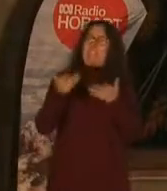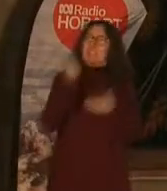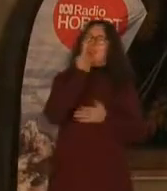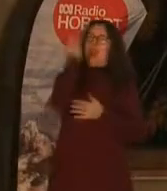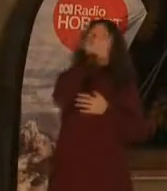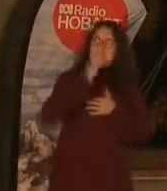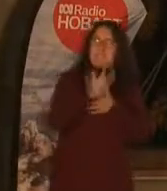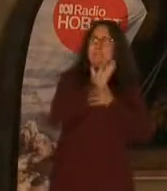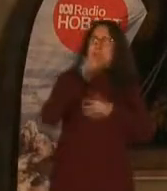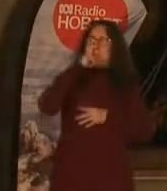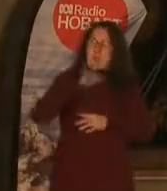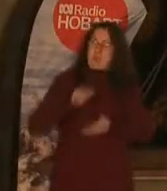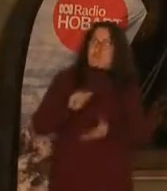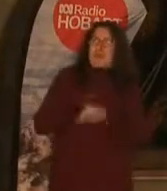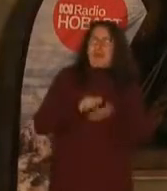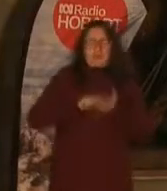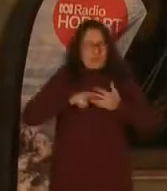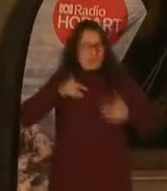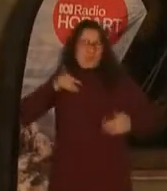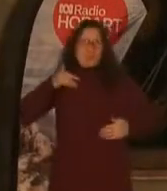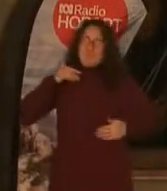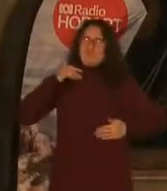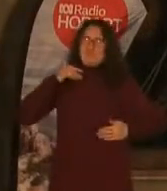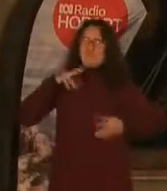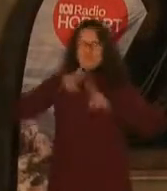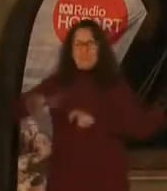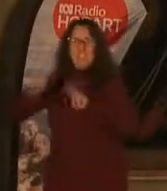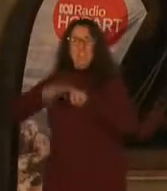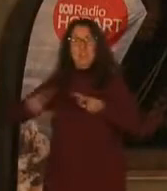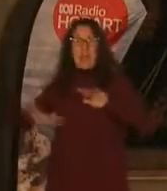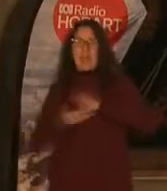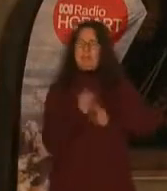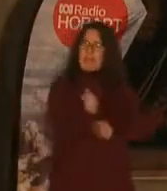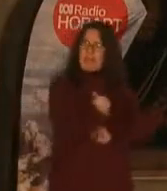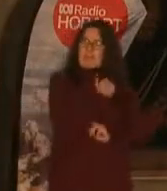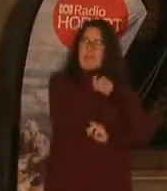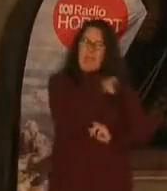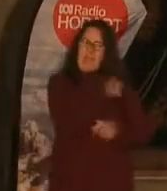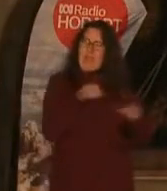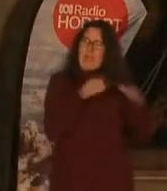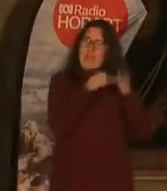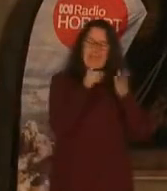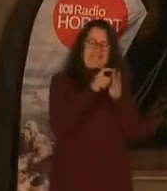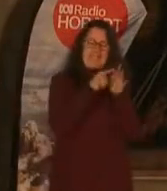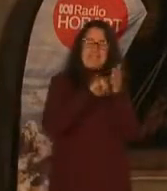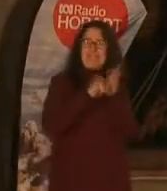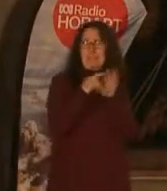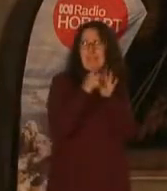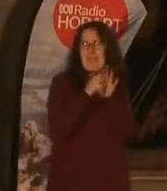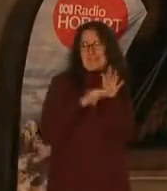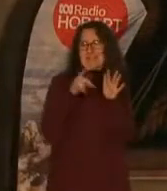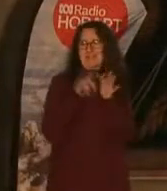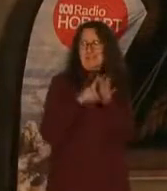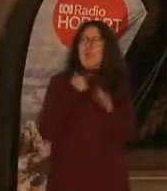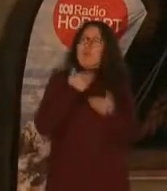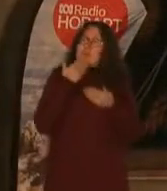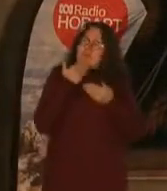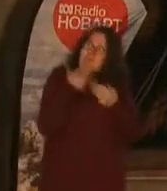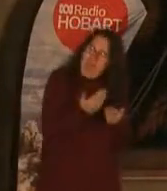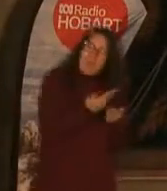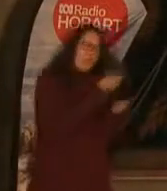Zoe Rimmer, Maggie Walters, and Theresa Sainty, our